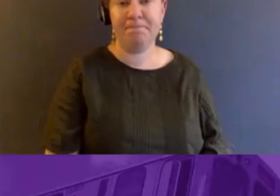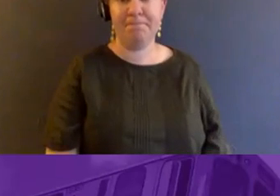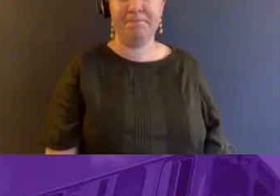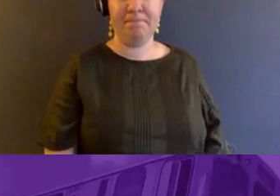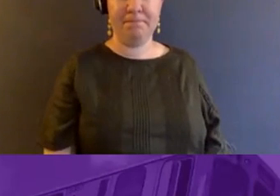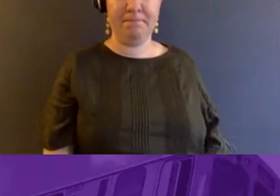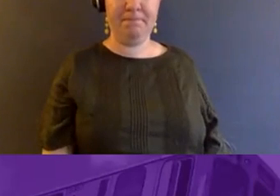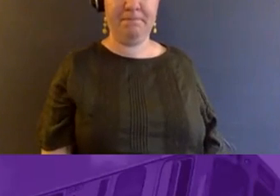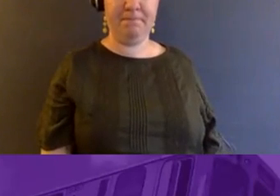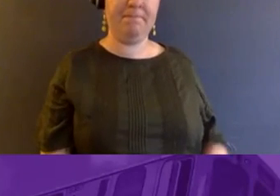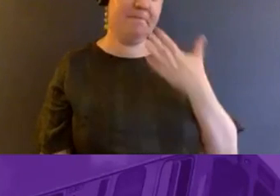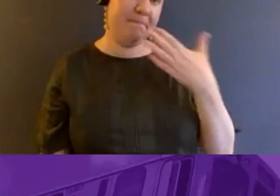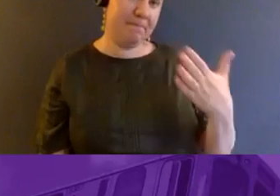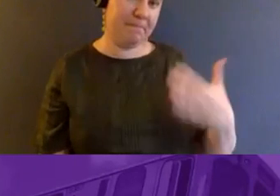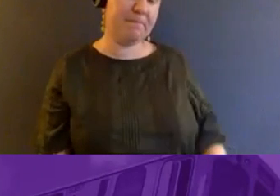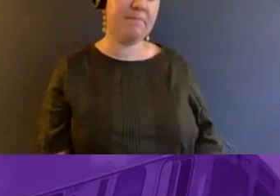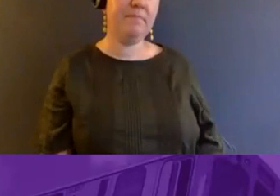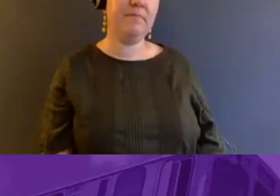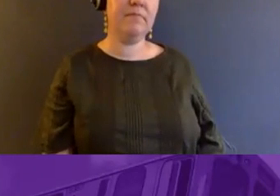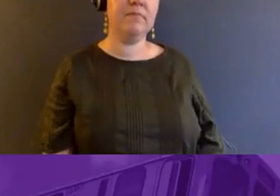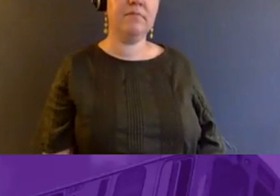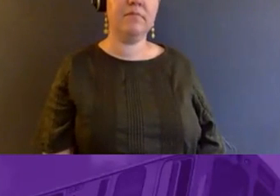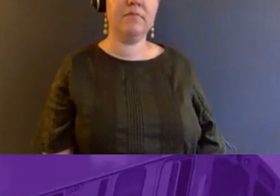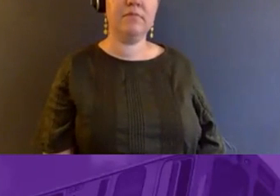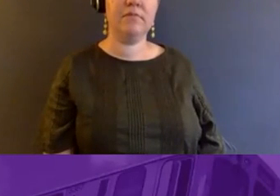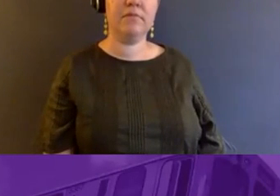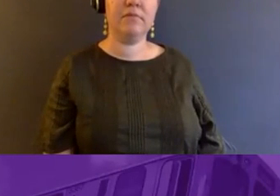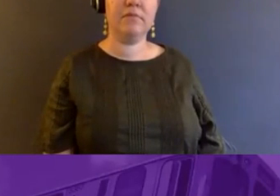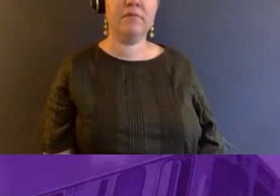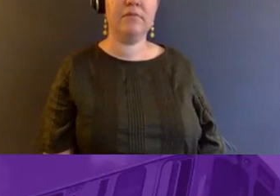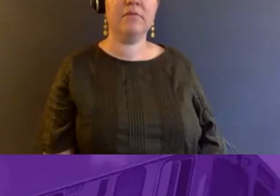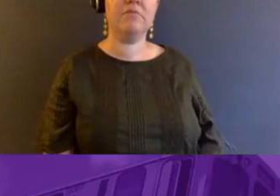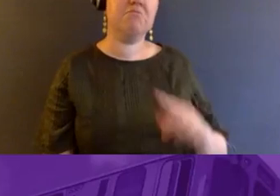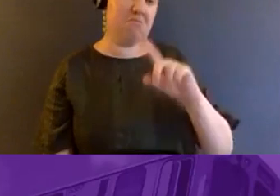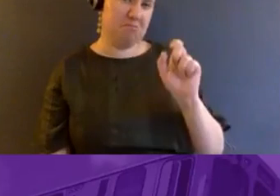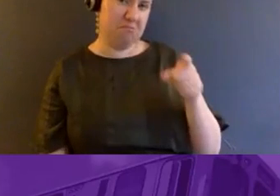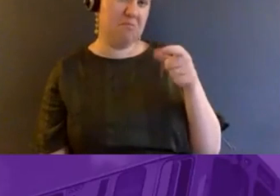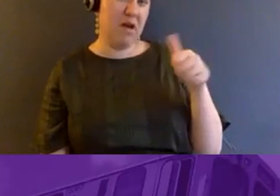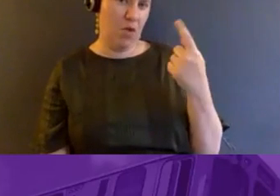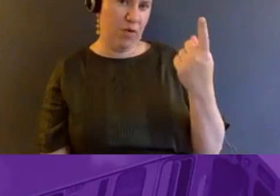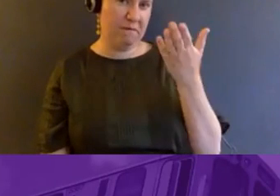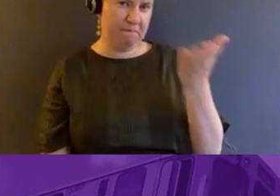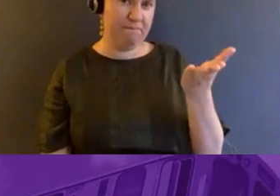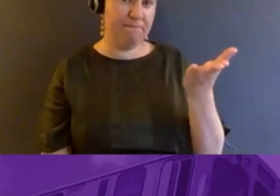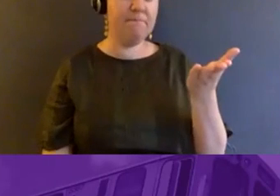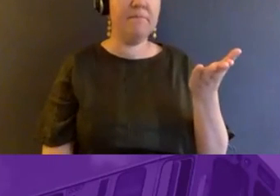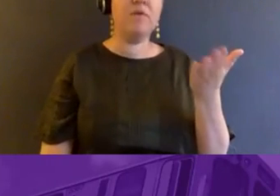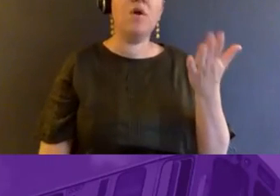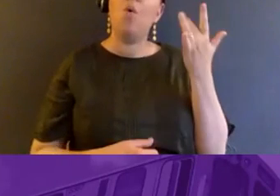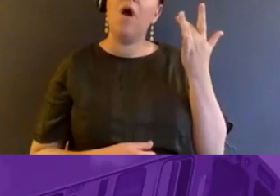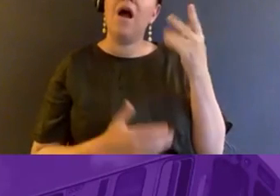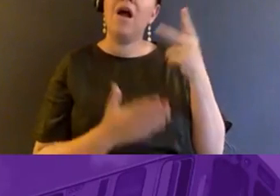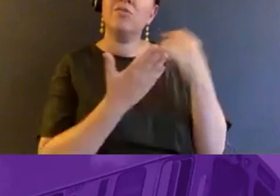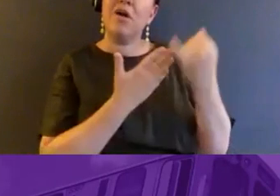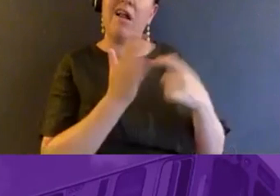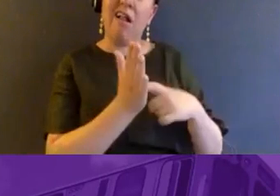Okay, thanks, Chris. I'll keep it on you for another question. Why is the project going to